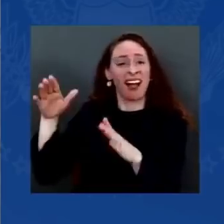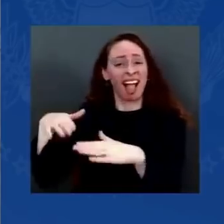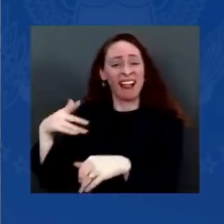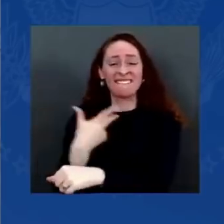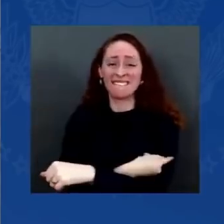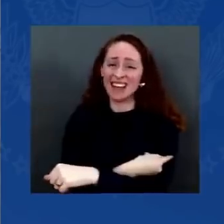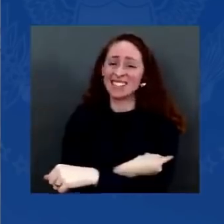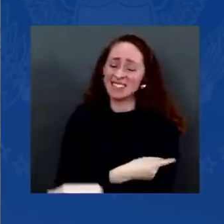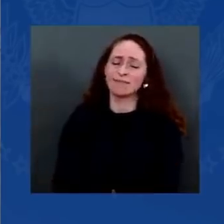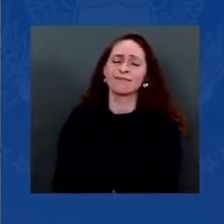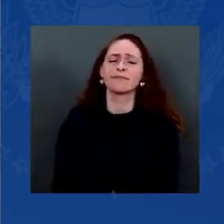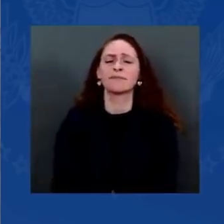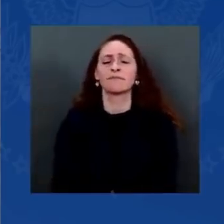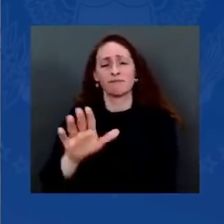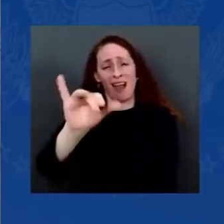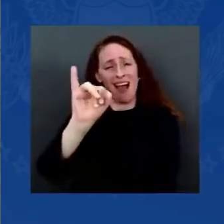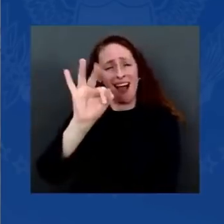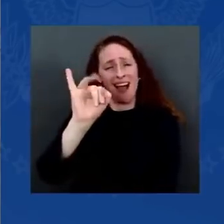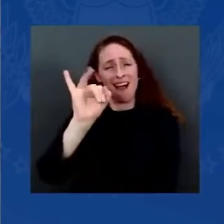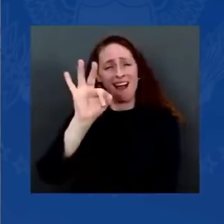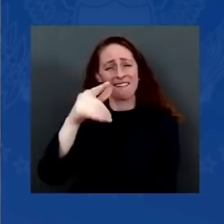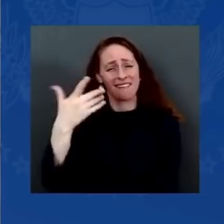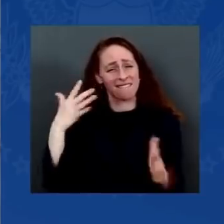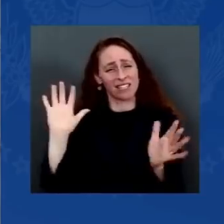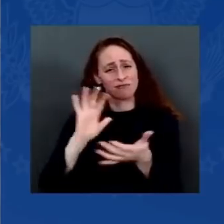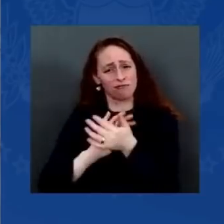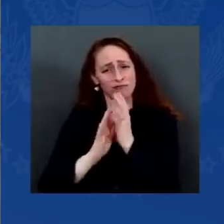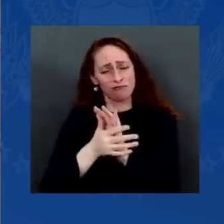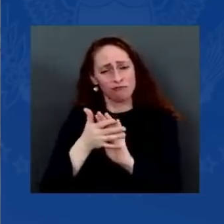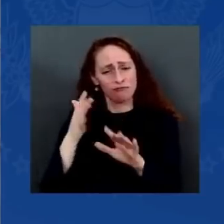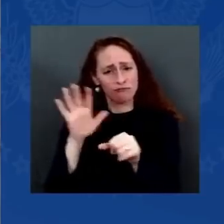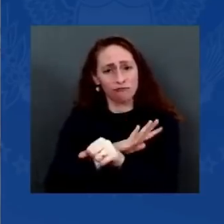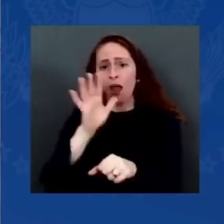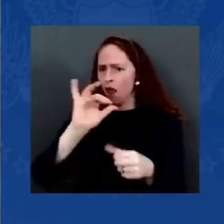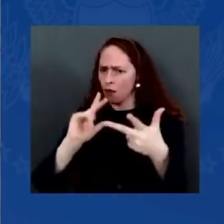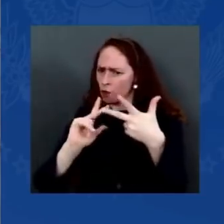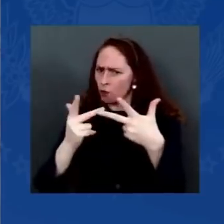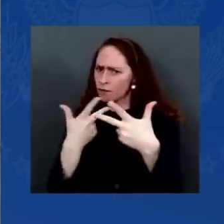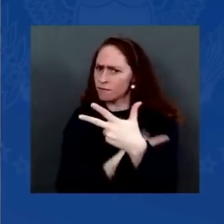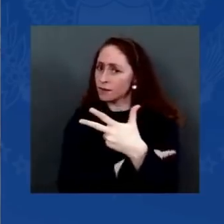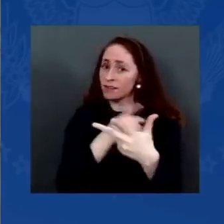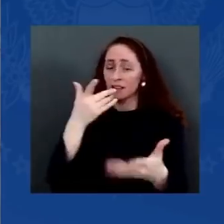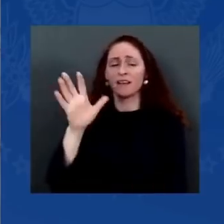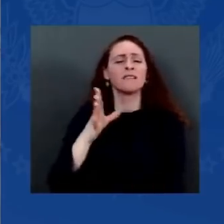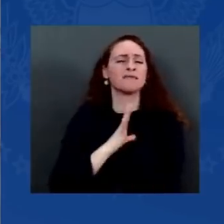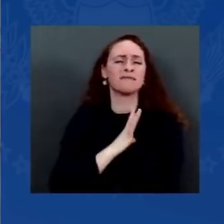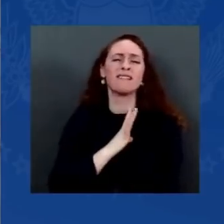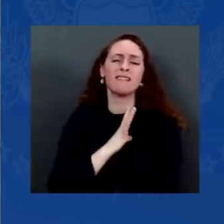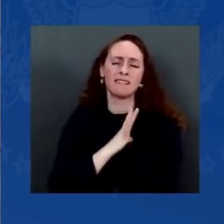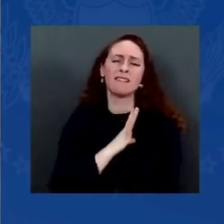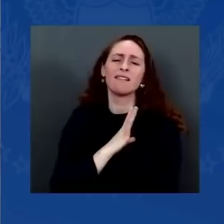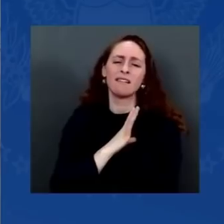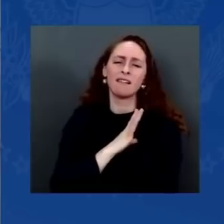vaccinated, and especially if you've gotten the booster shot, that third shot, you have much less reason to worry. You have